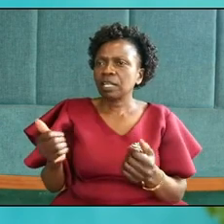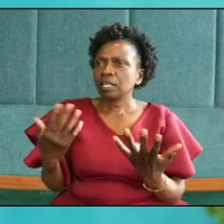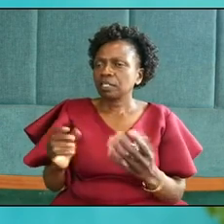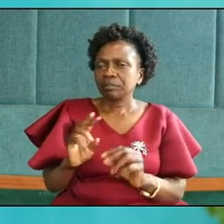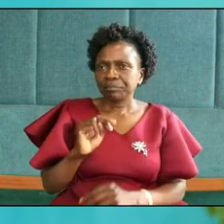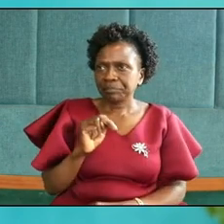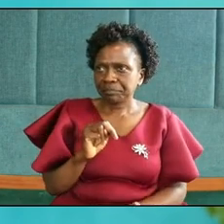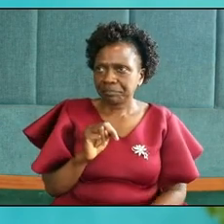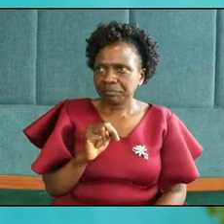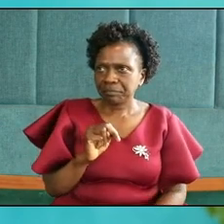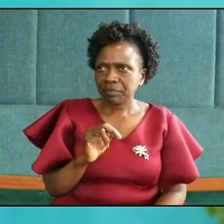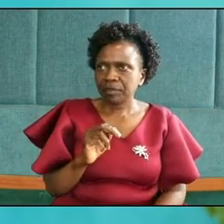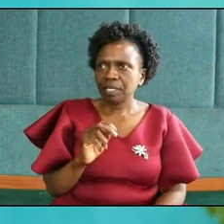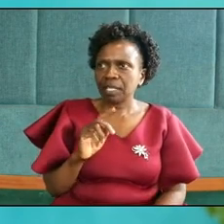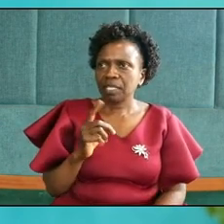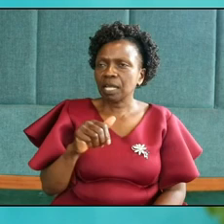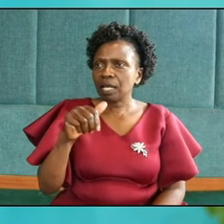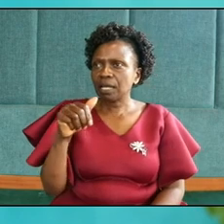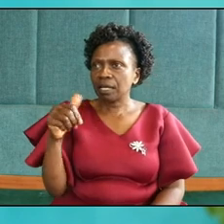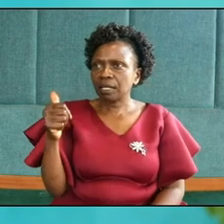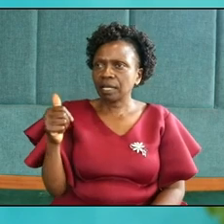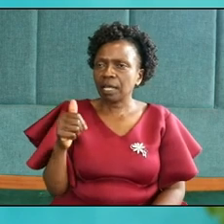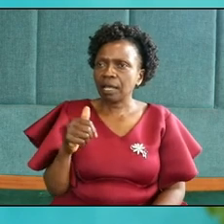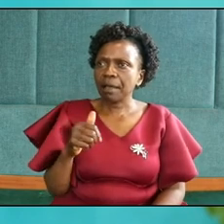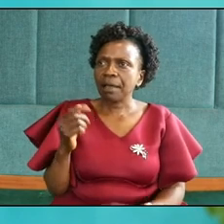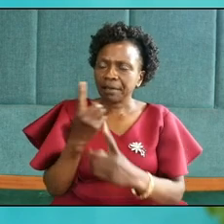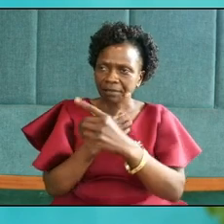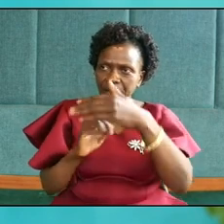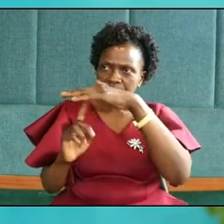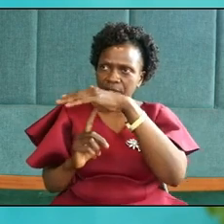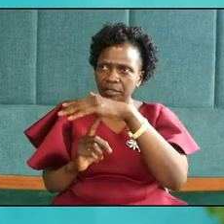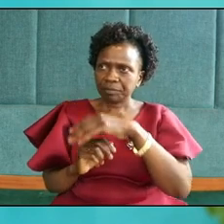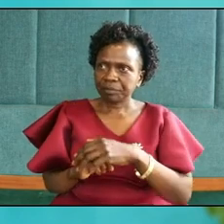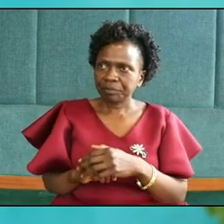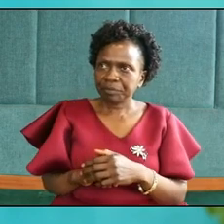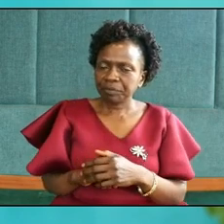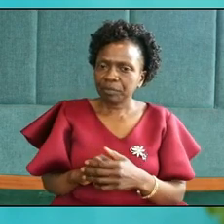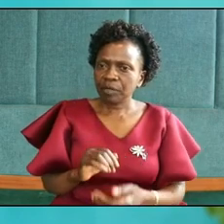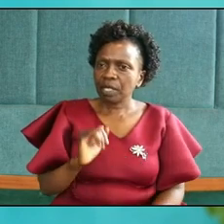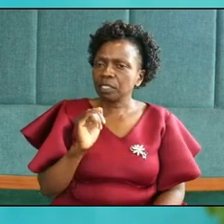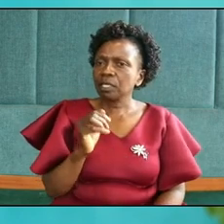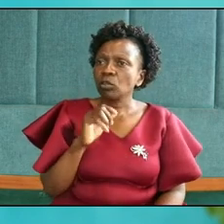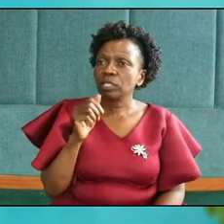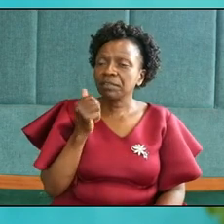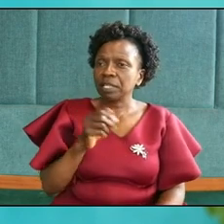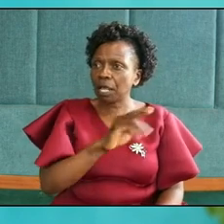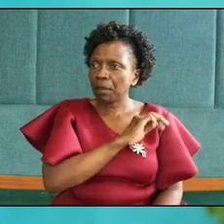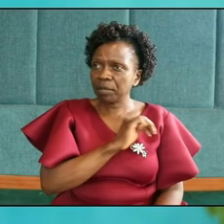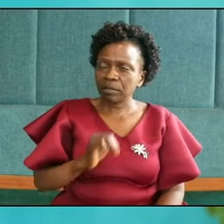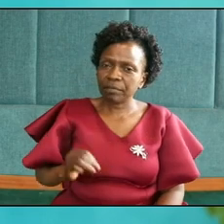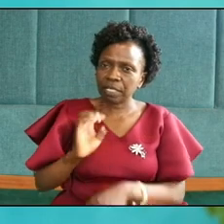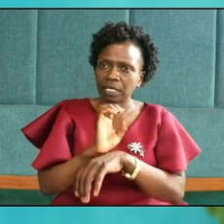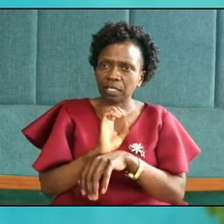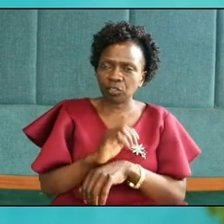you've left the ministry. No, it's another expression of ministry. It's not even against the church, the mission of the church. It's not a